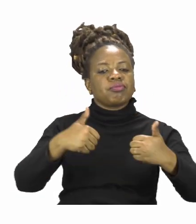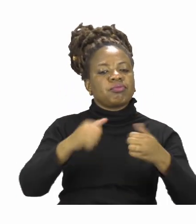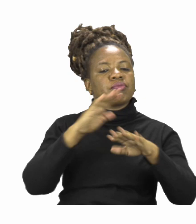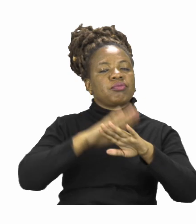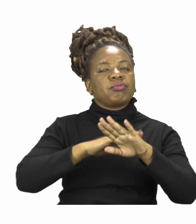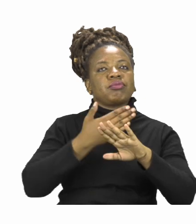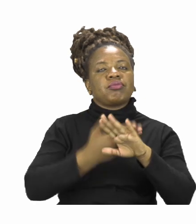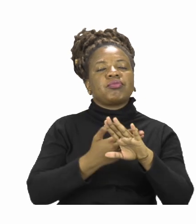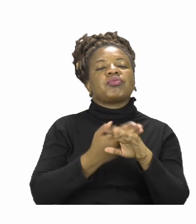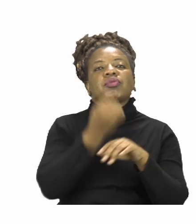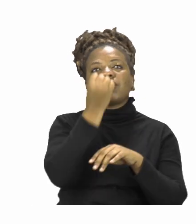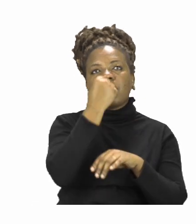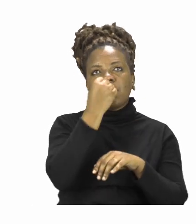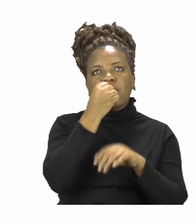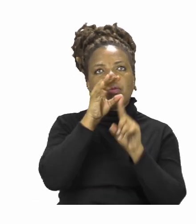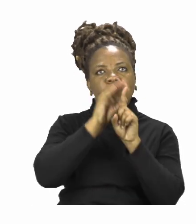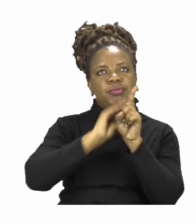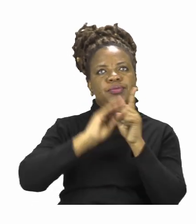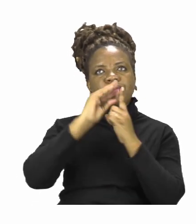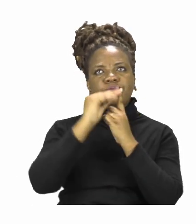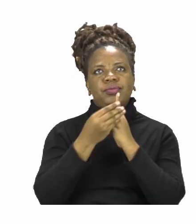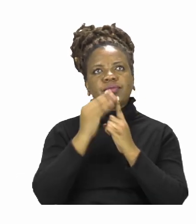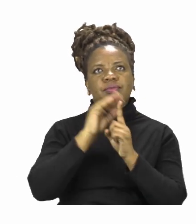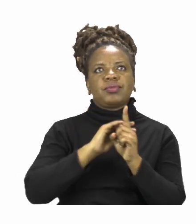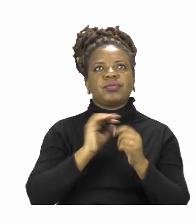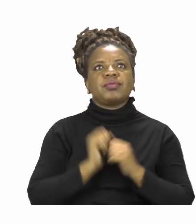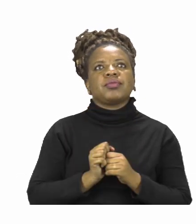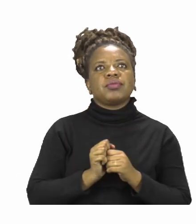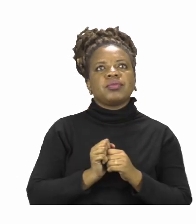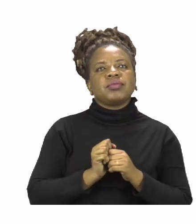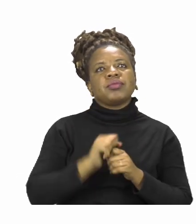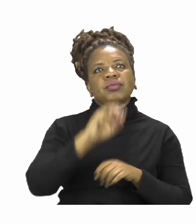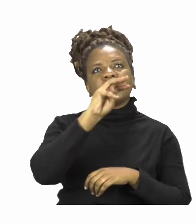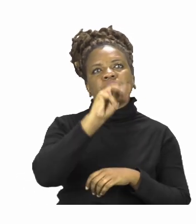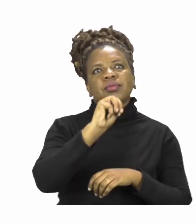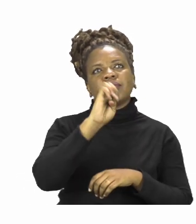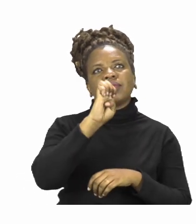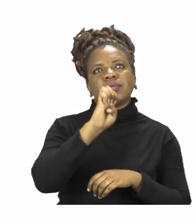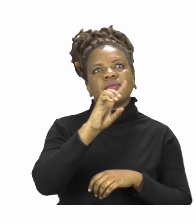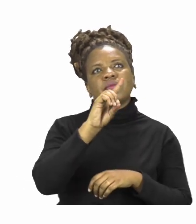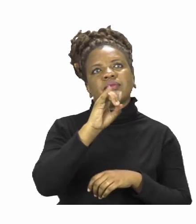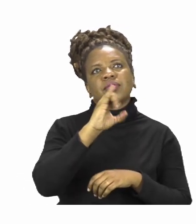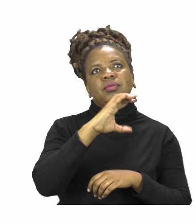and bananas. The word medicine is some sort of